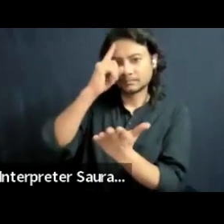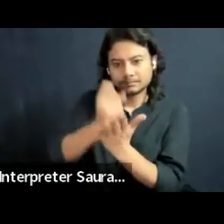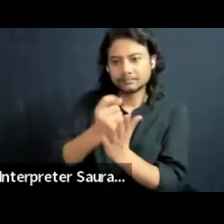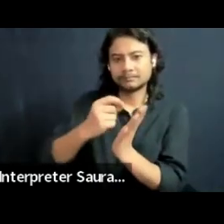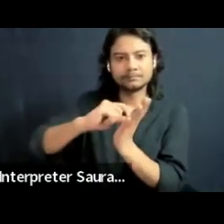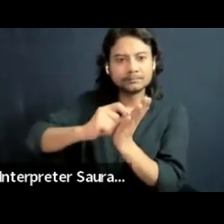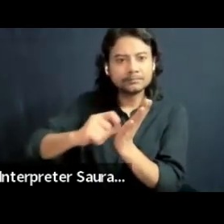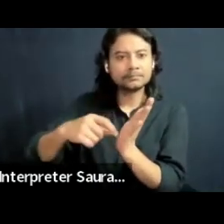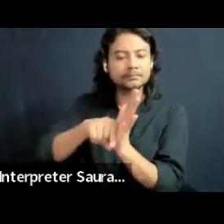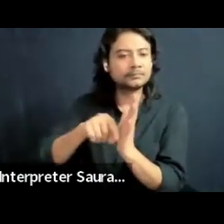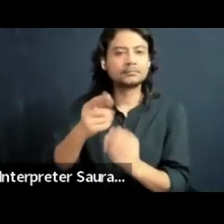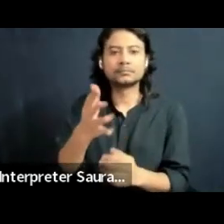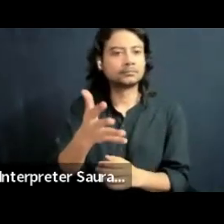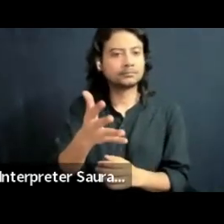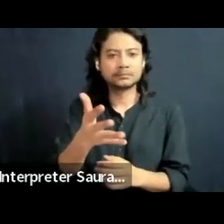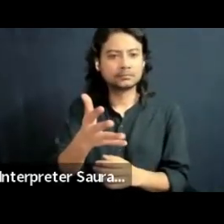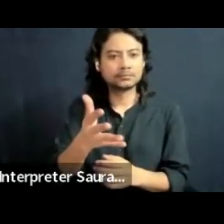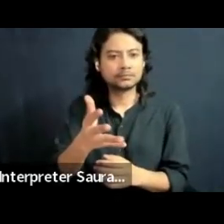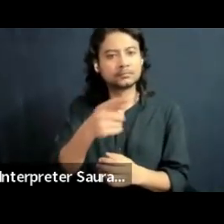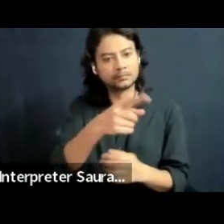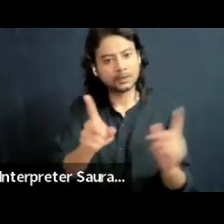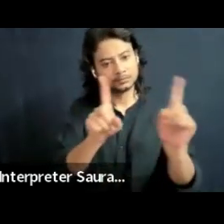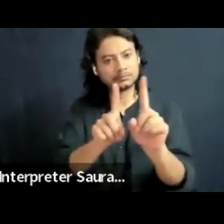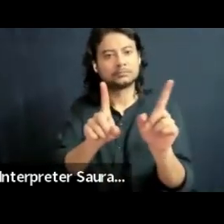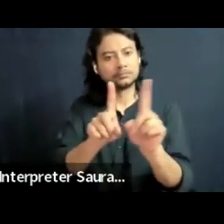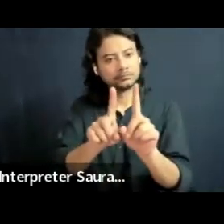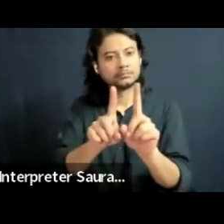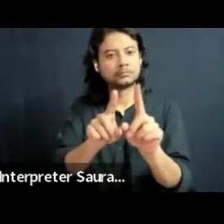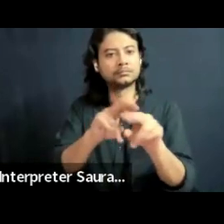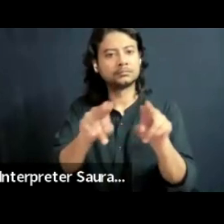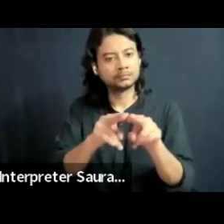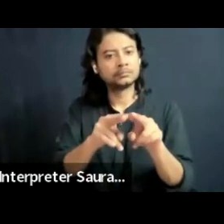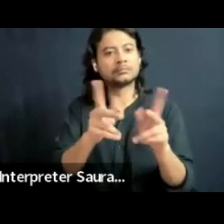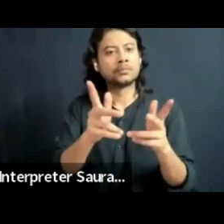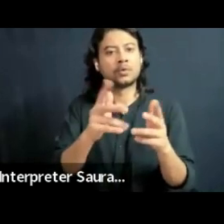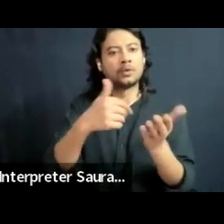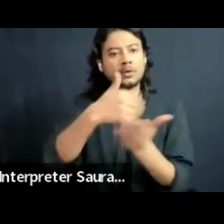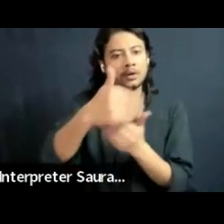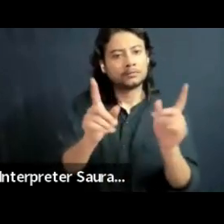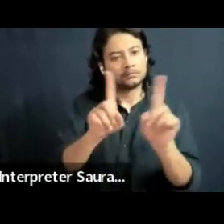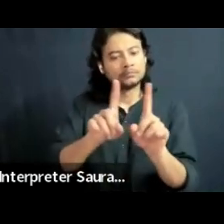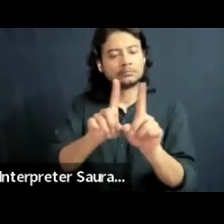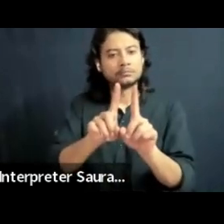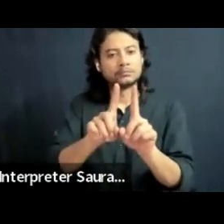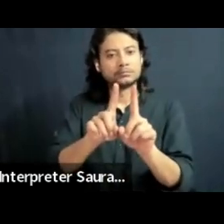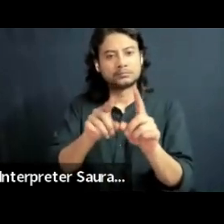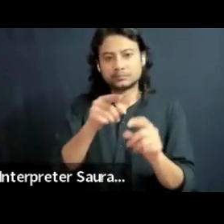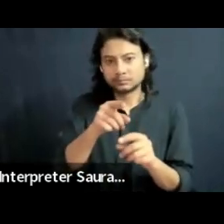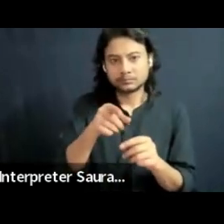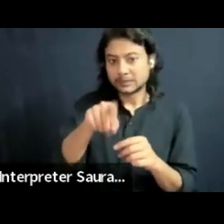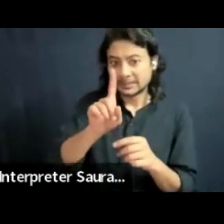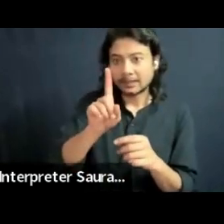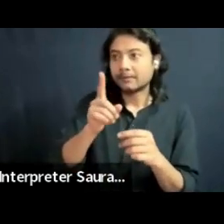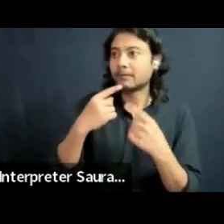very much there. And substituted, we made decisions for them. But today, we are